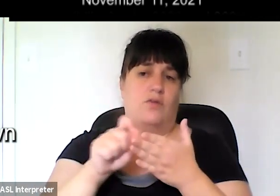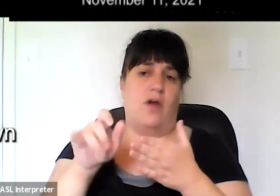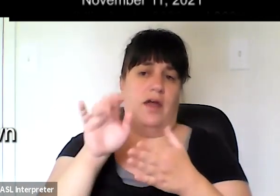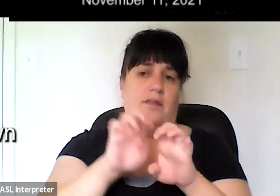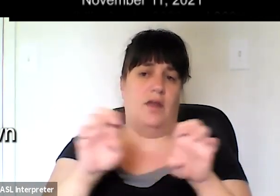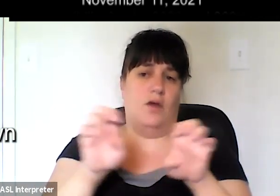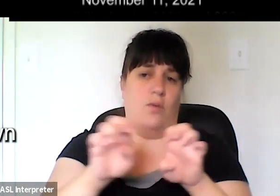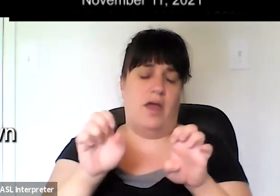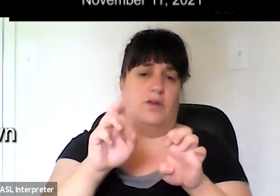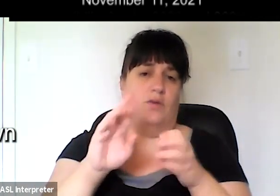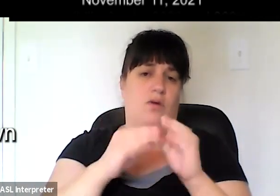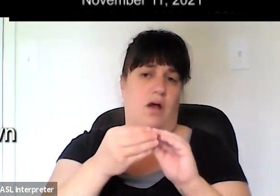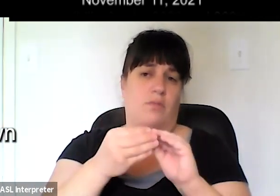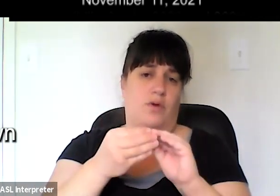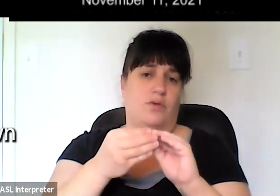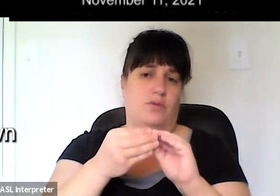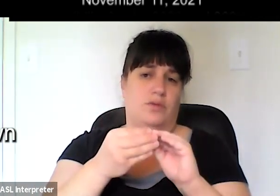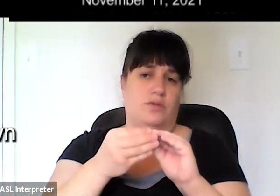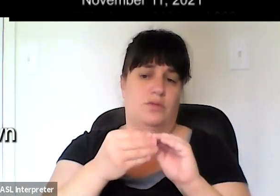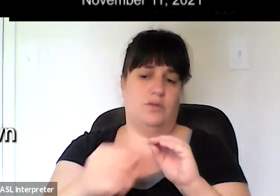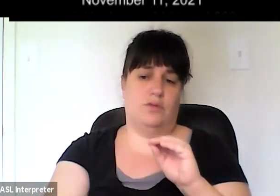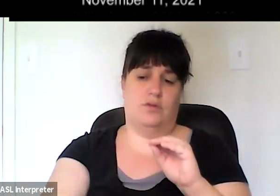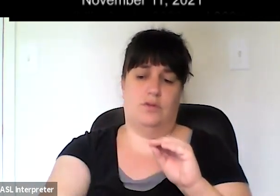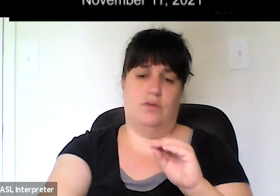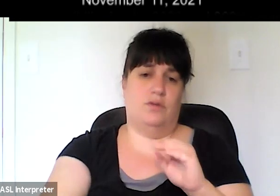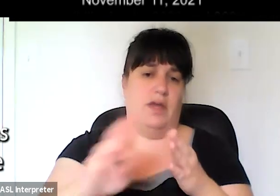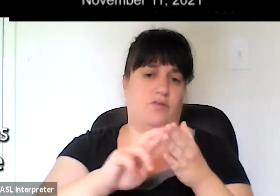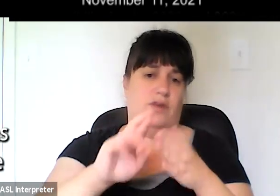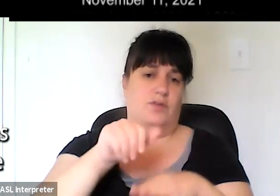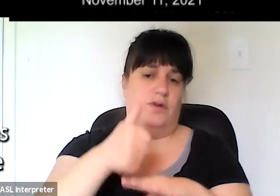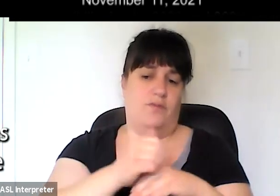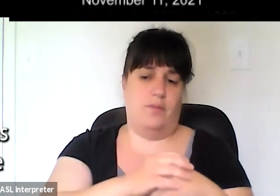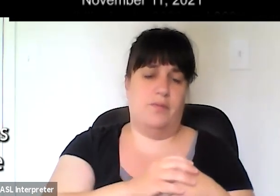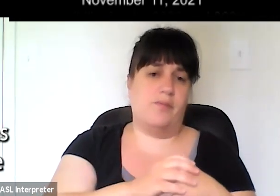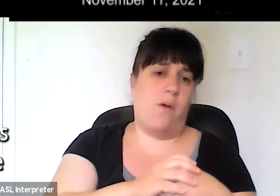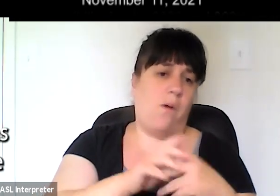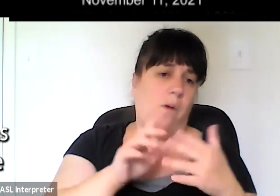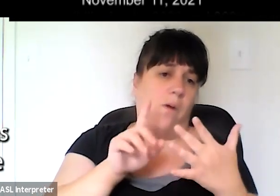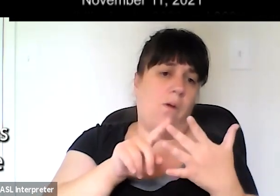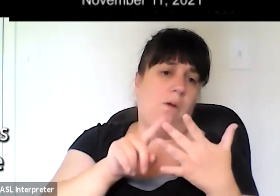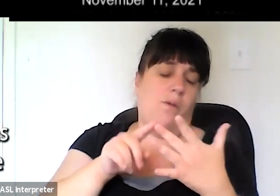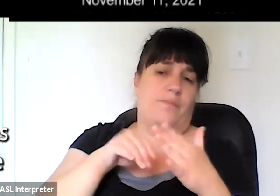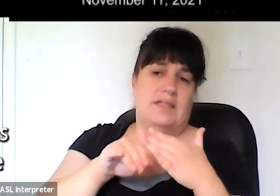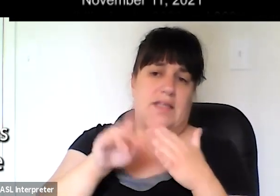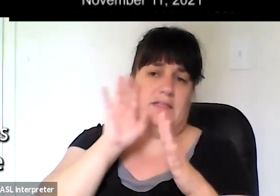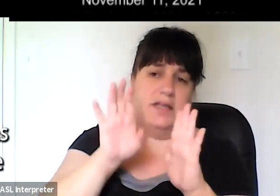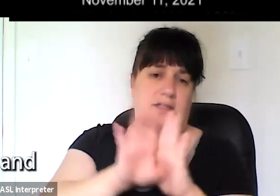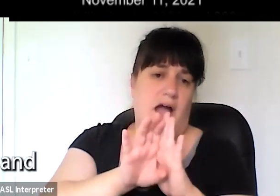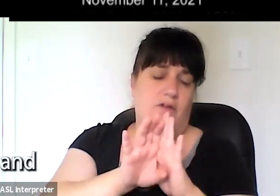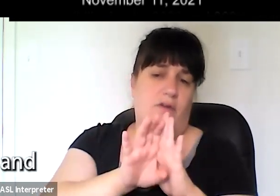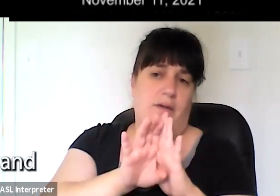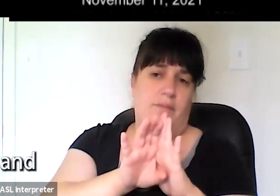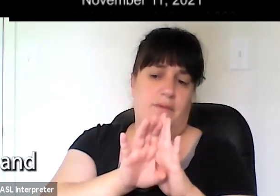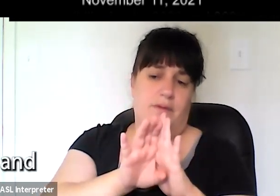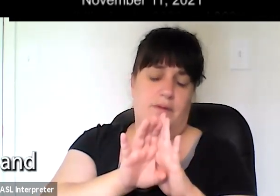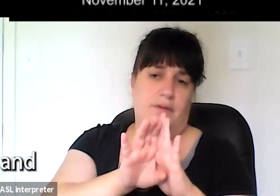equations or numbers down in a research format. Third would be accessing diagrams. Well, a lot of work is being done world